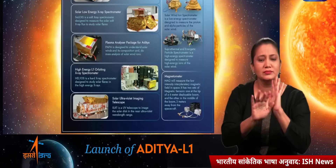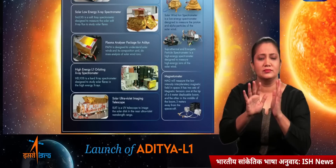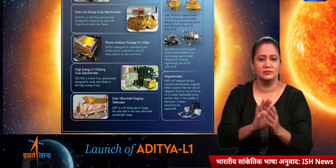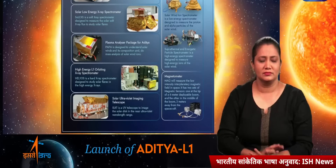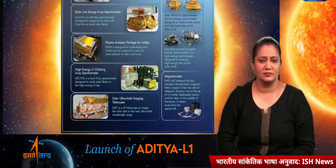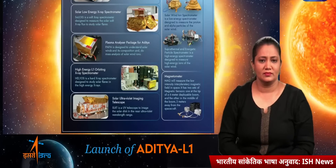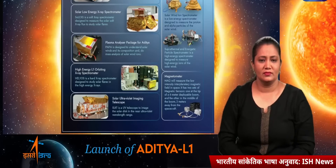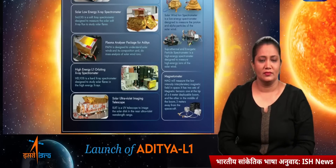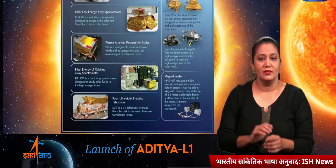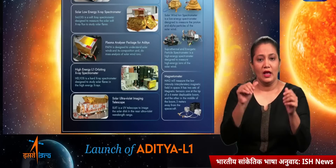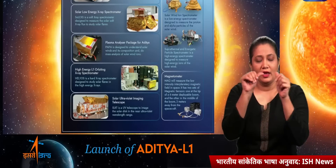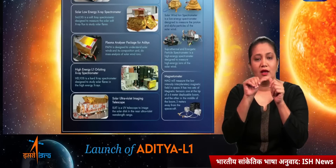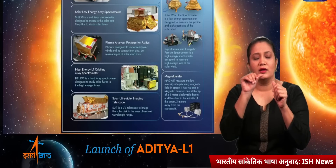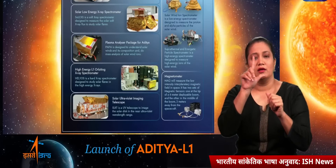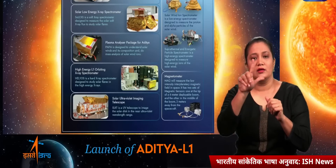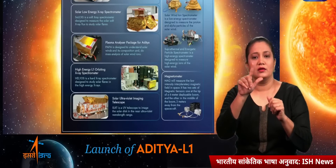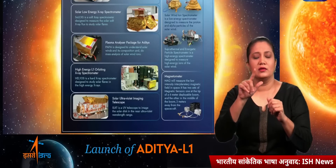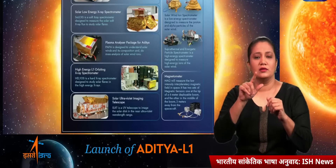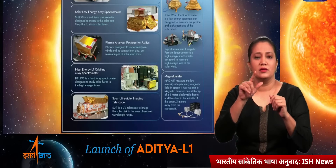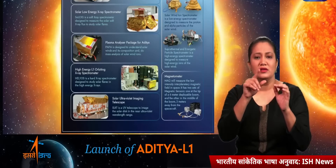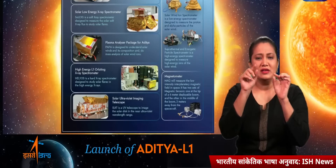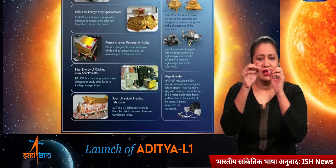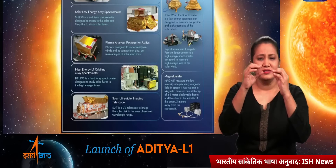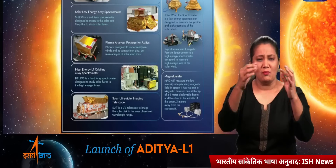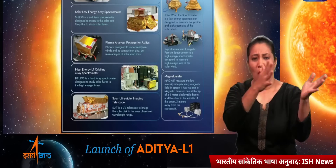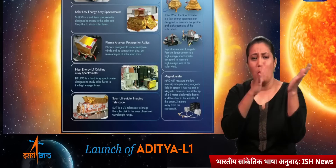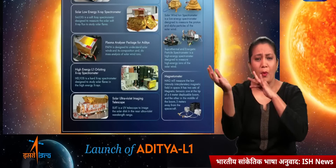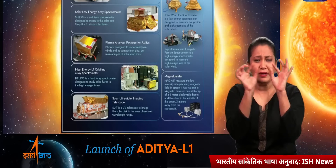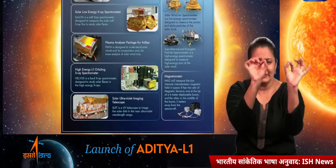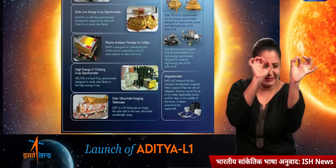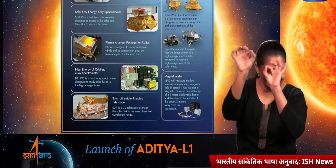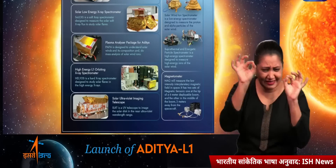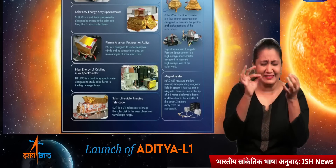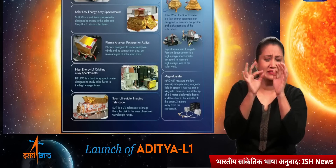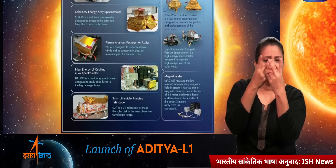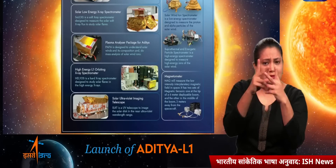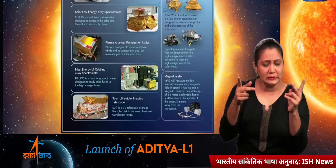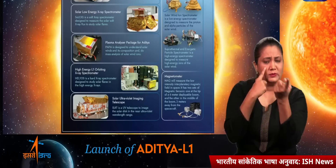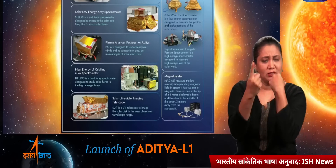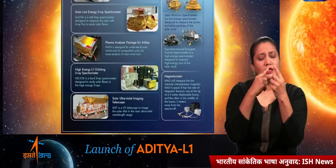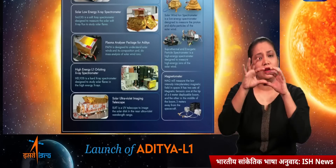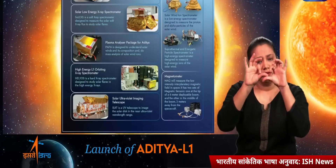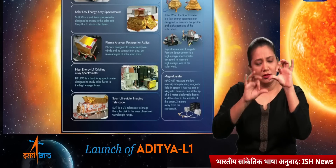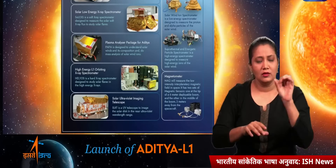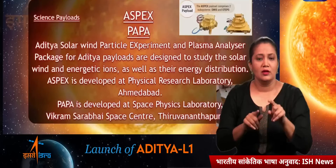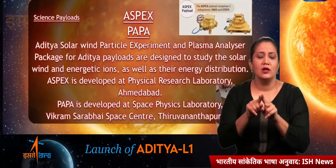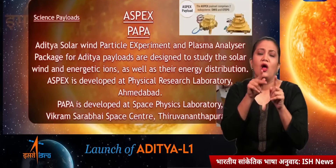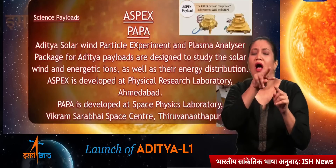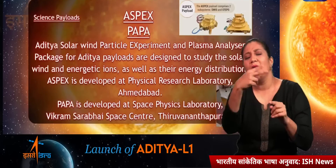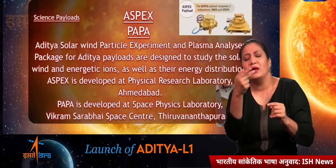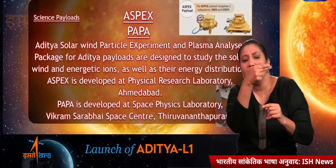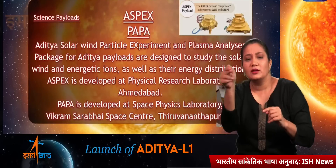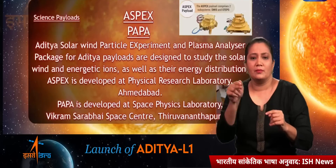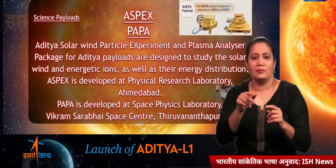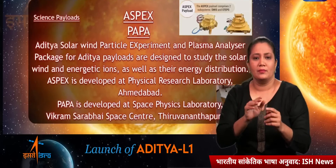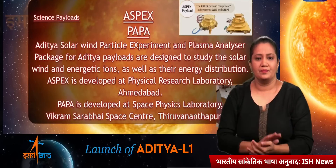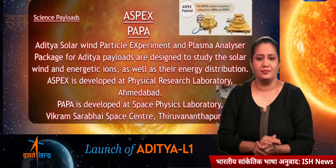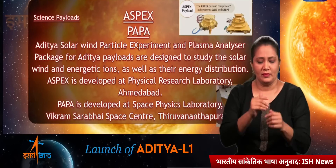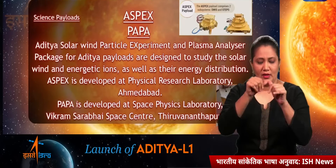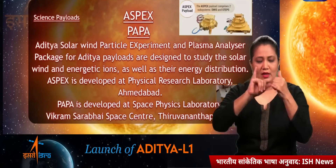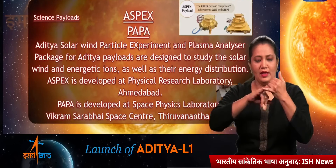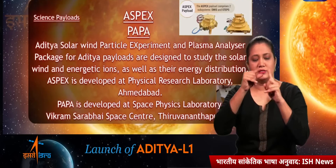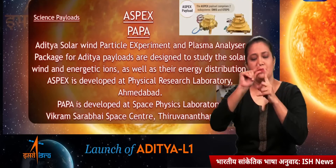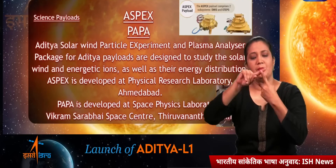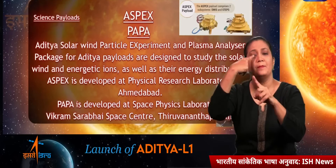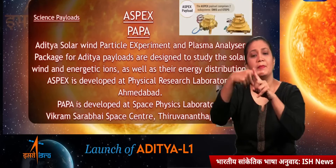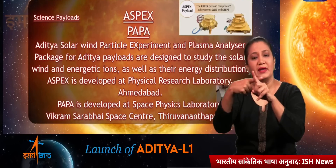This is Aditya Solar Wind Particle Experiment, or otherwise called as ASPEX, which